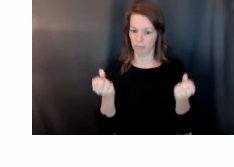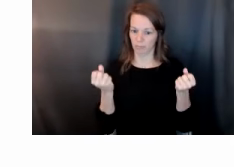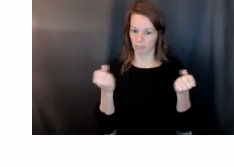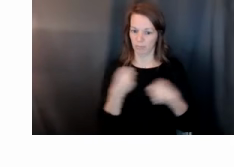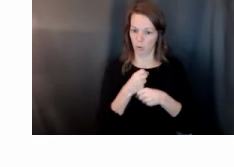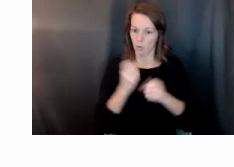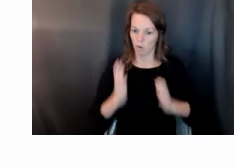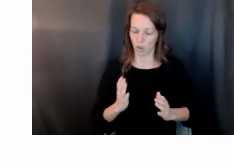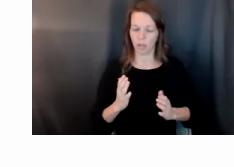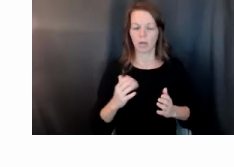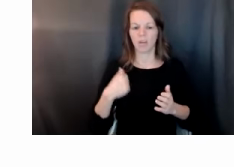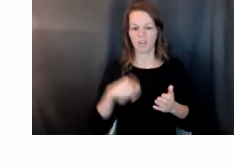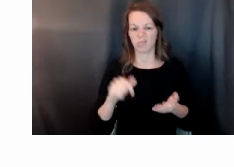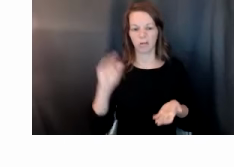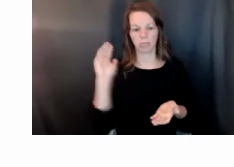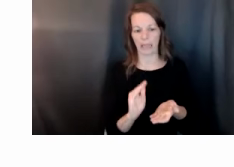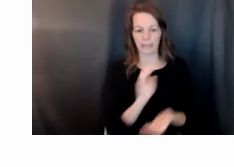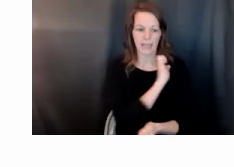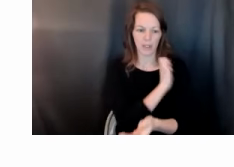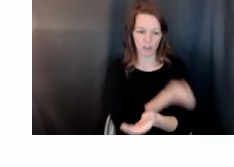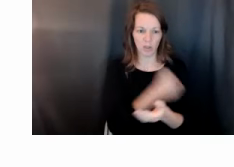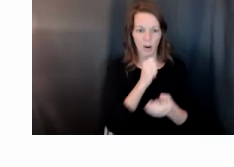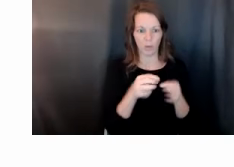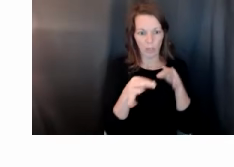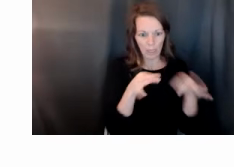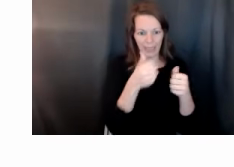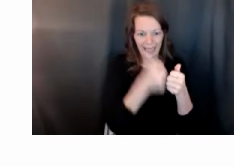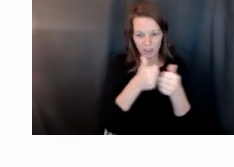less energy in clearly articulating each item.